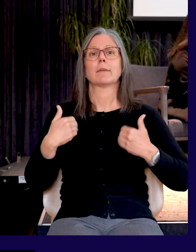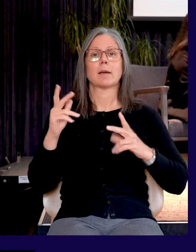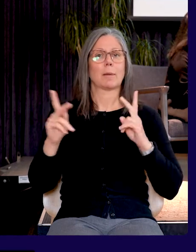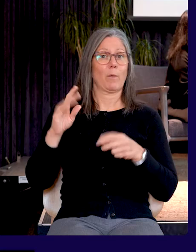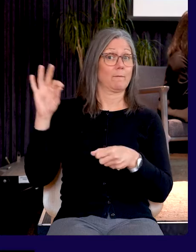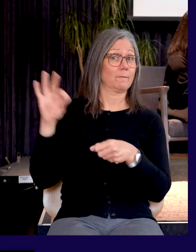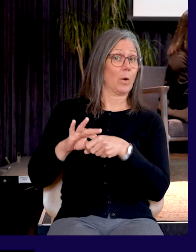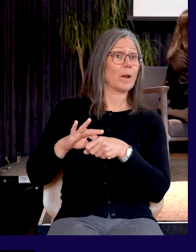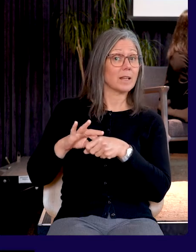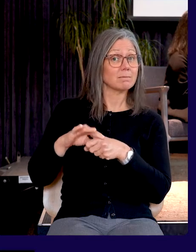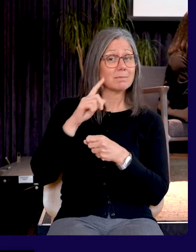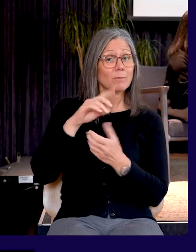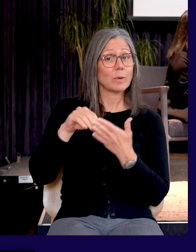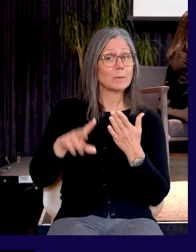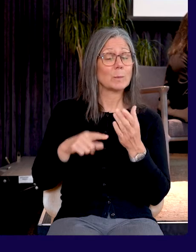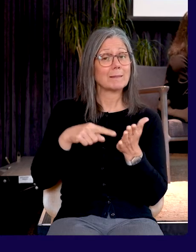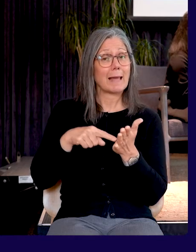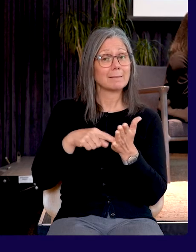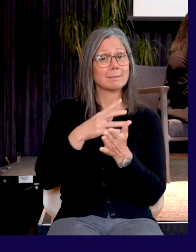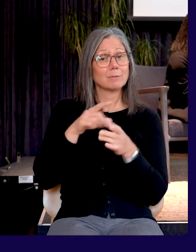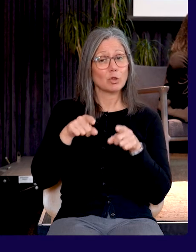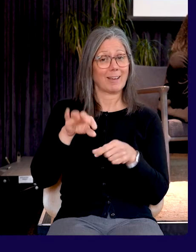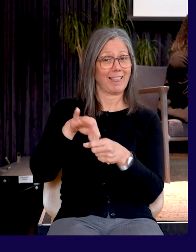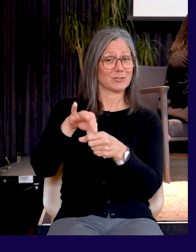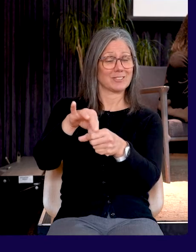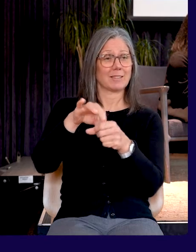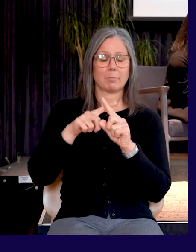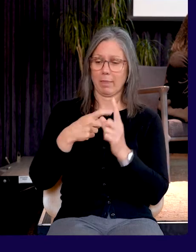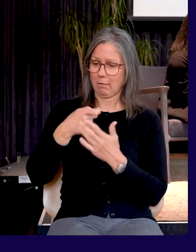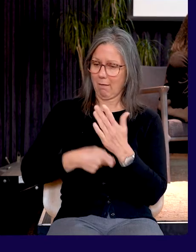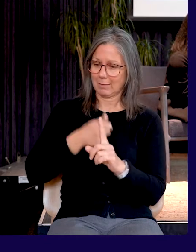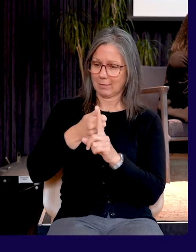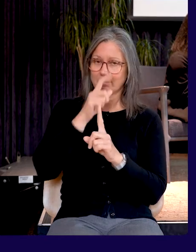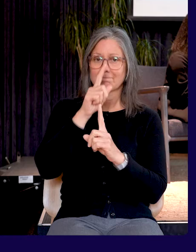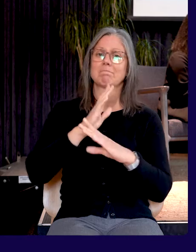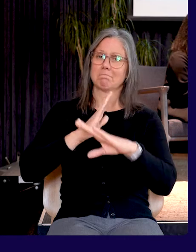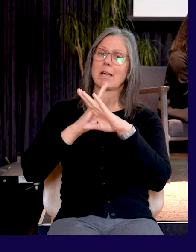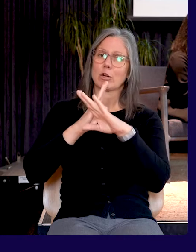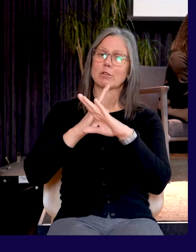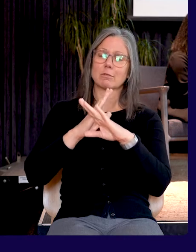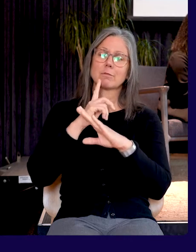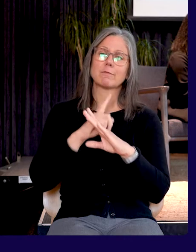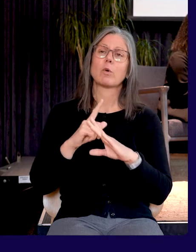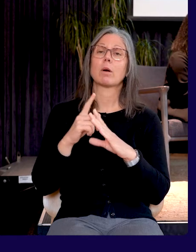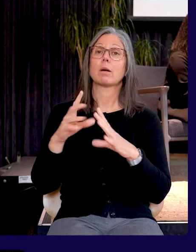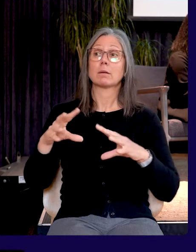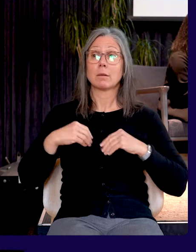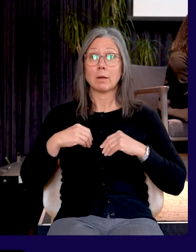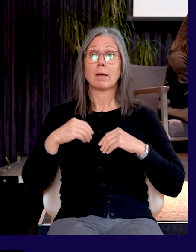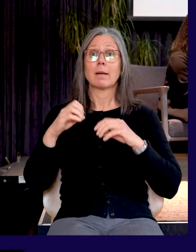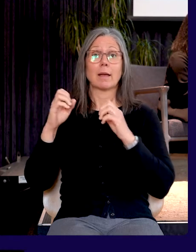on that issue of student debt in the elections. So just the cost alone is a big barrier in terms of either getting the